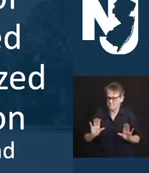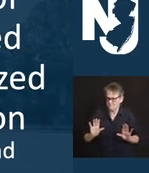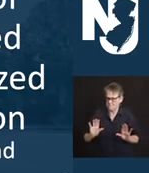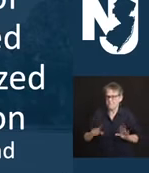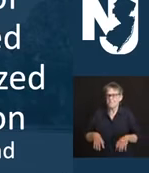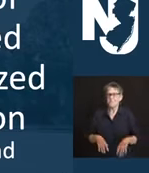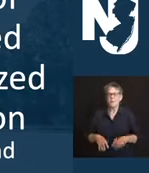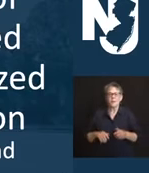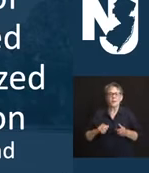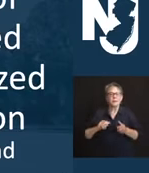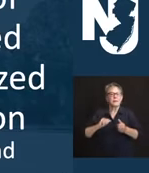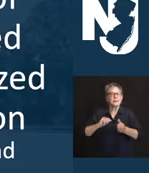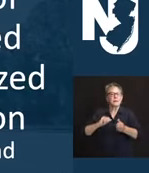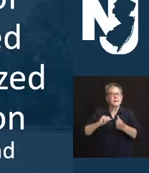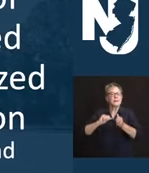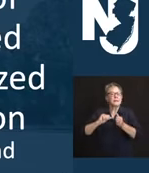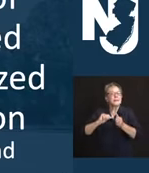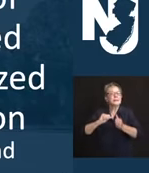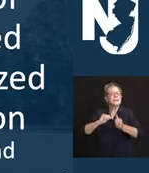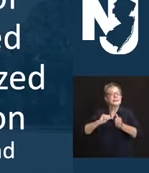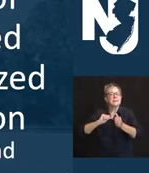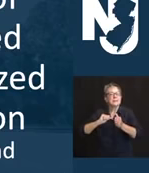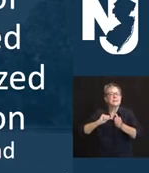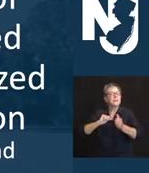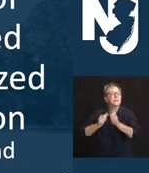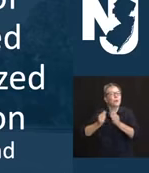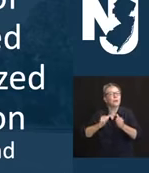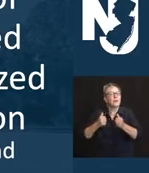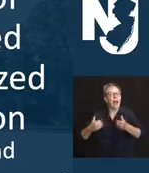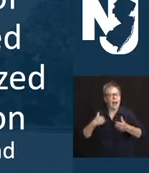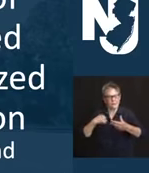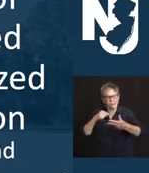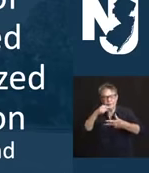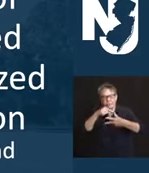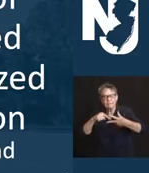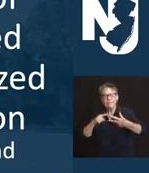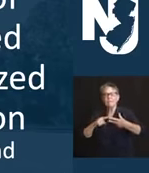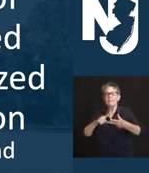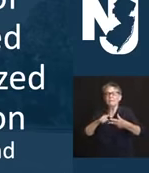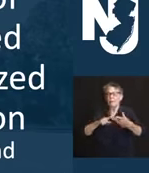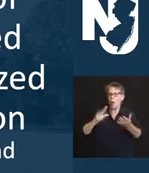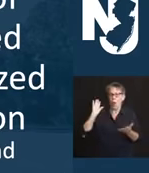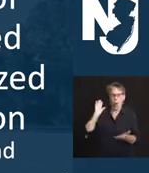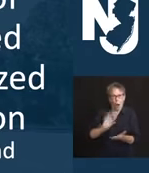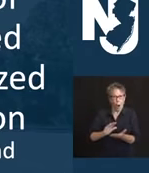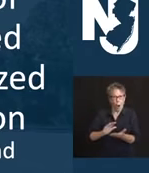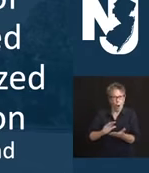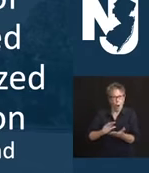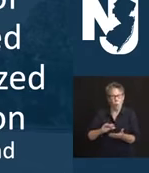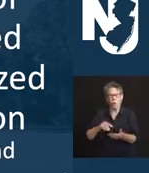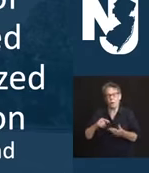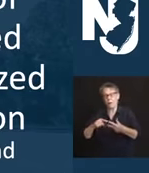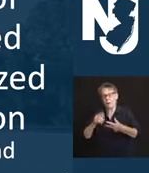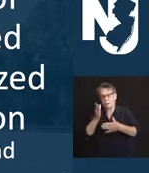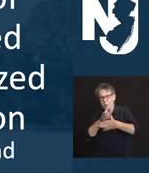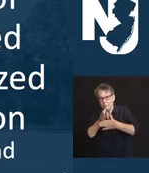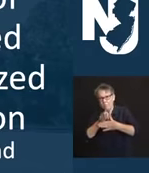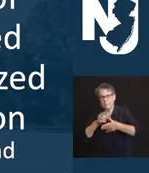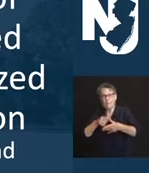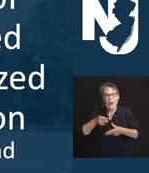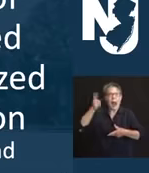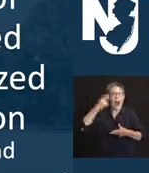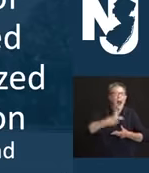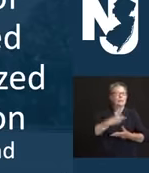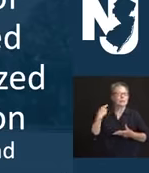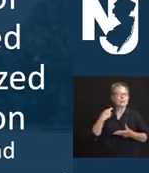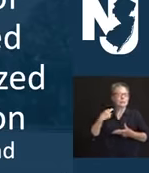National Federation of State High School Associations. Low-risk sports such as golf and tennis may